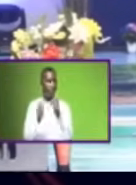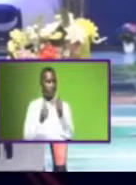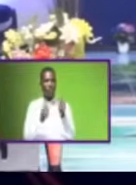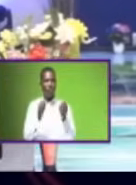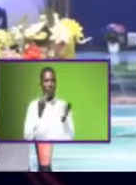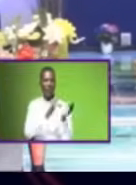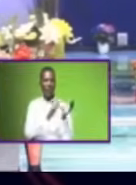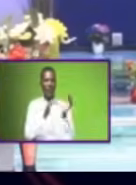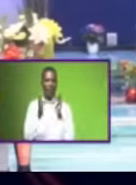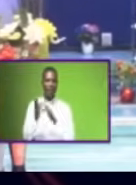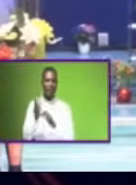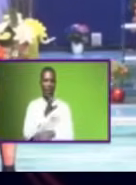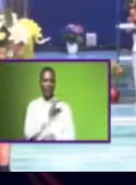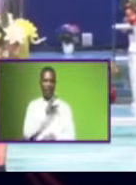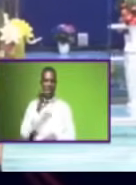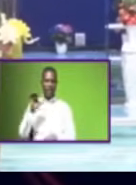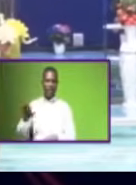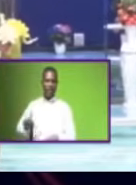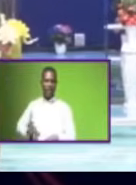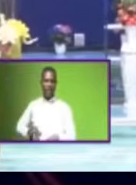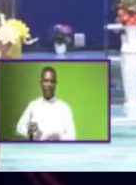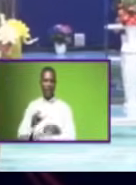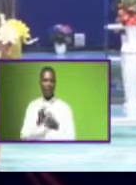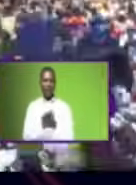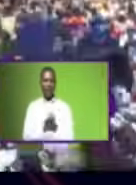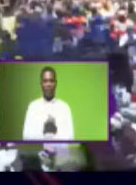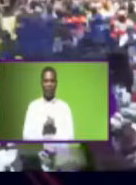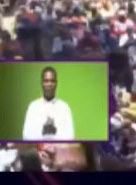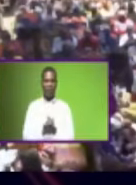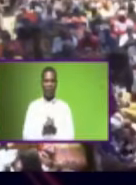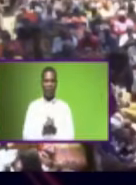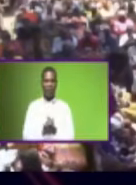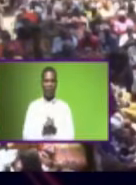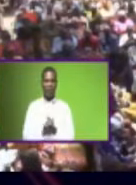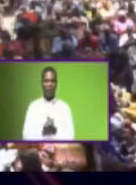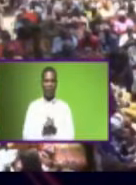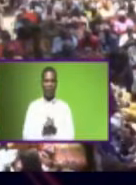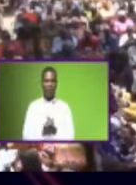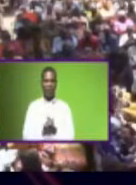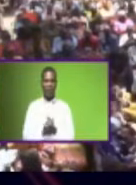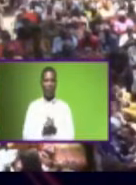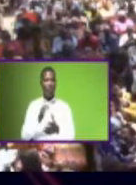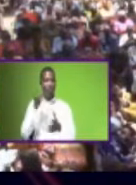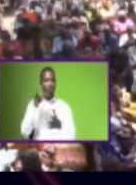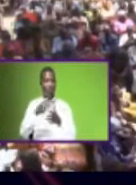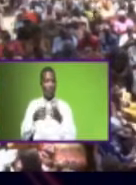that matter, they followed him in their numbers. Dear